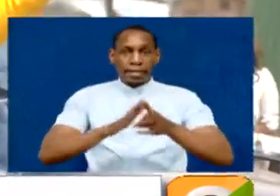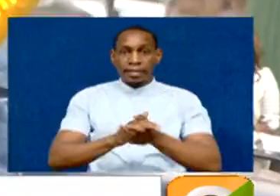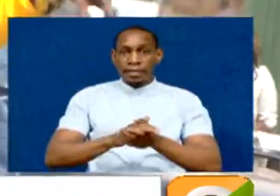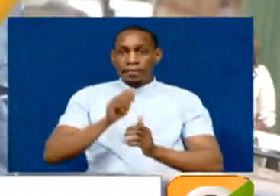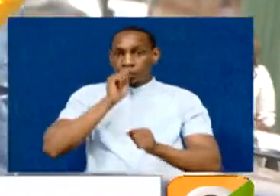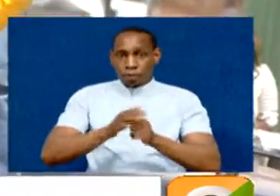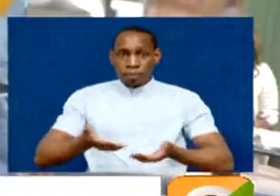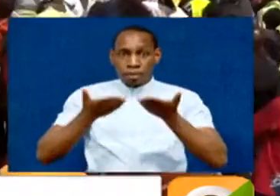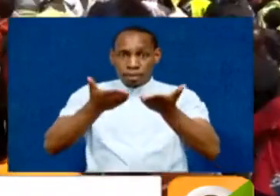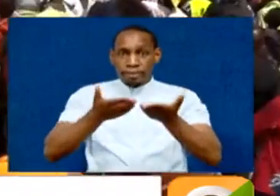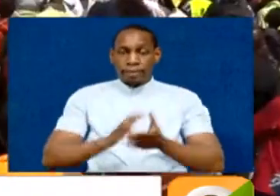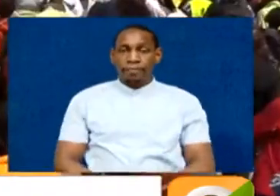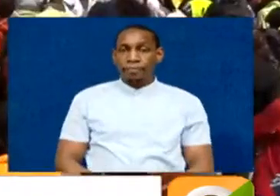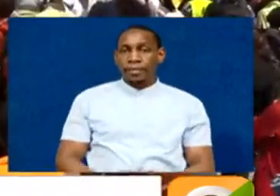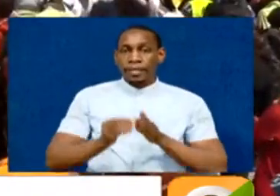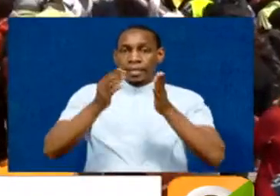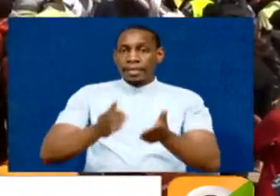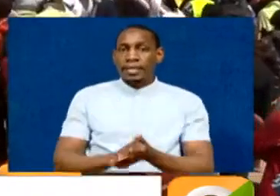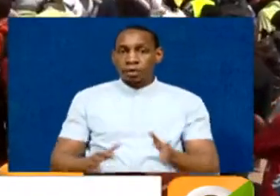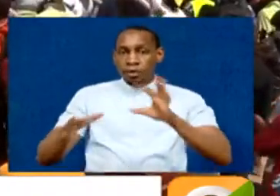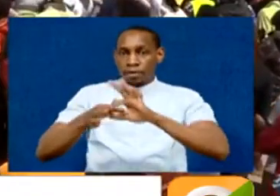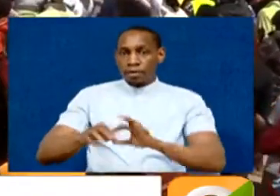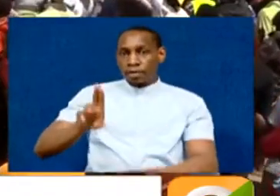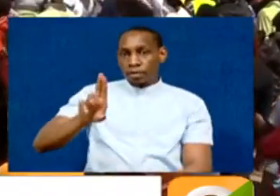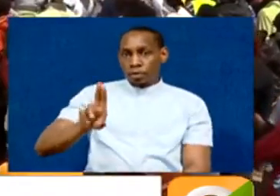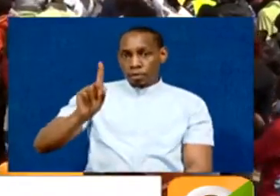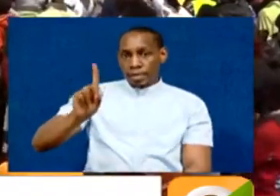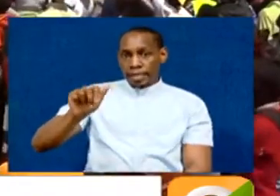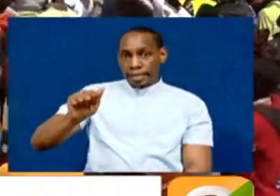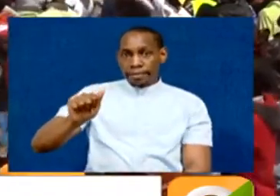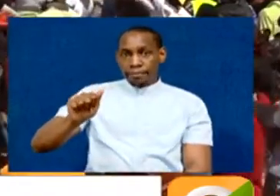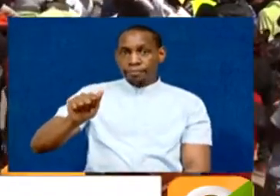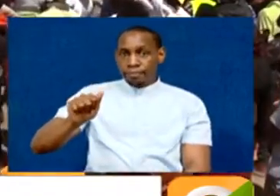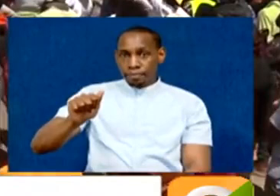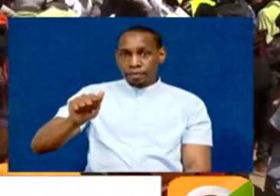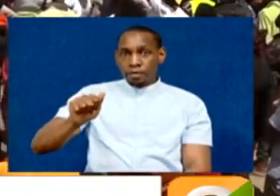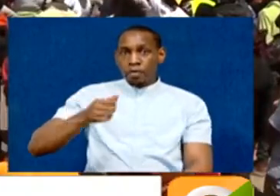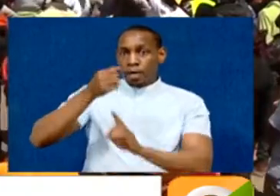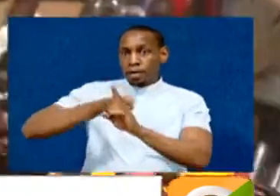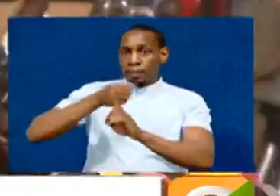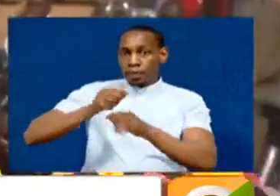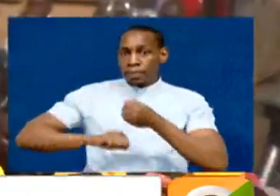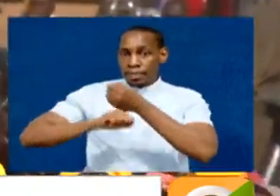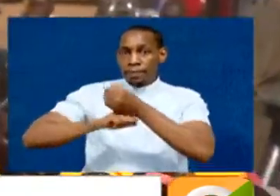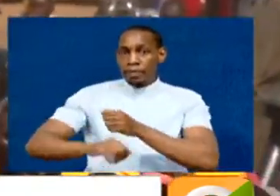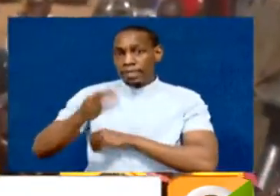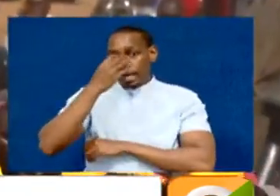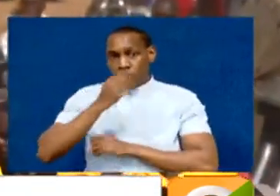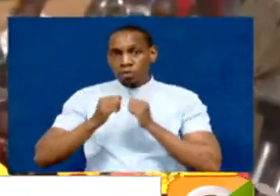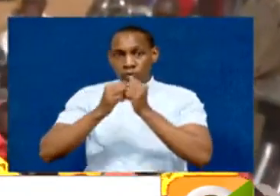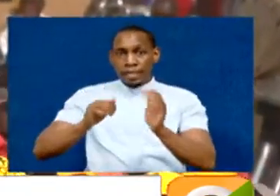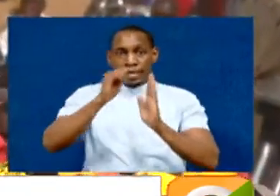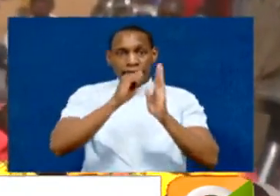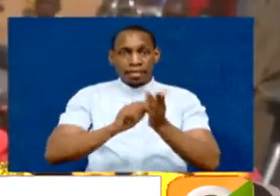hiyo deni kwa niaba yetu. Leaders allied to the United Democratic Alliance Party rallied support for the DP and